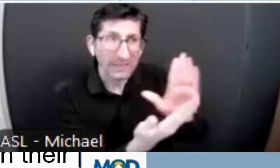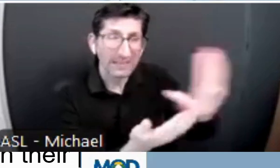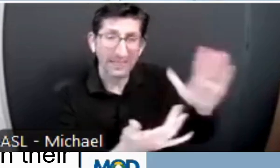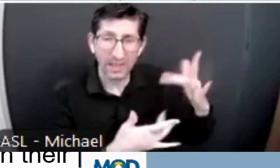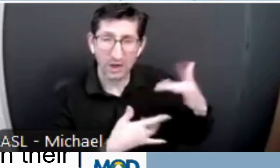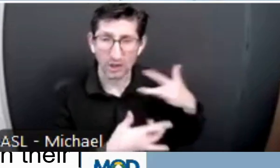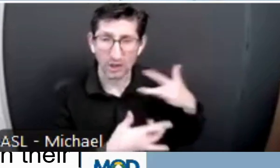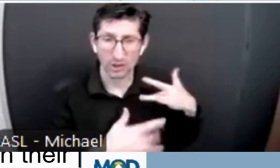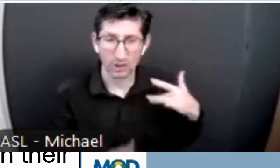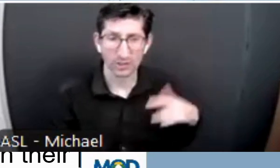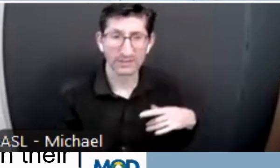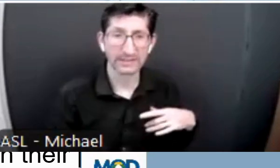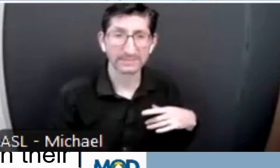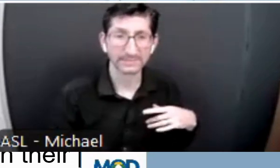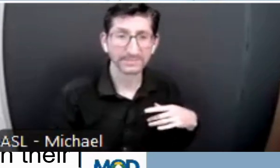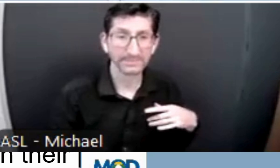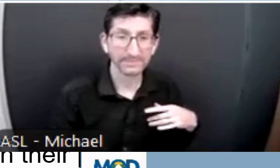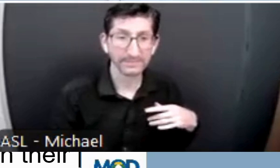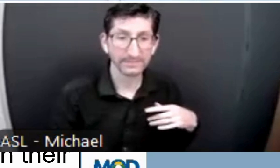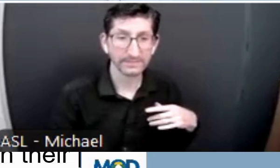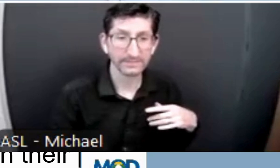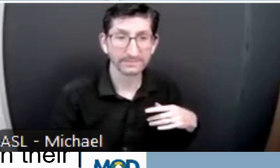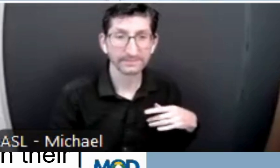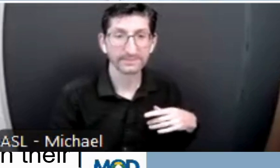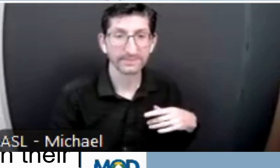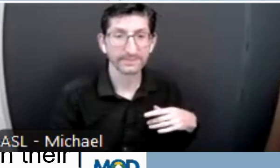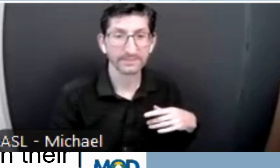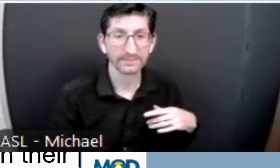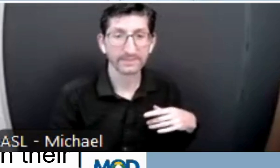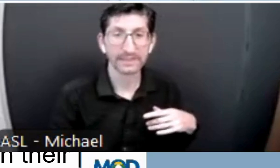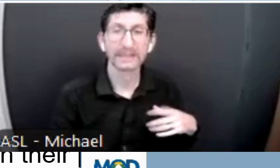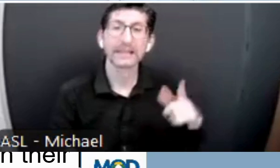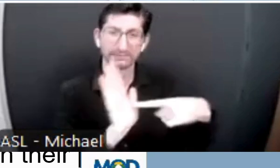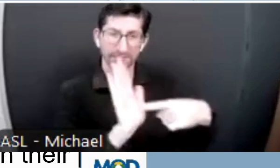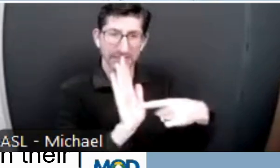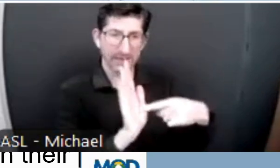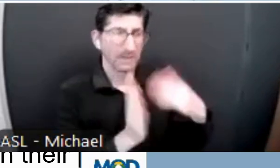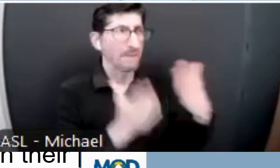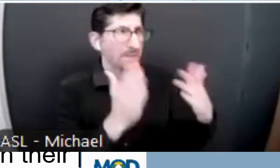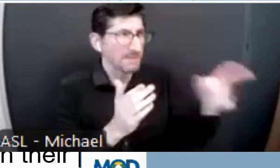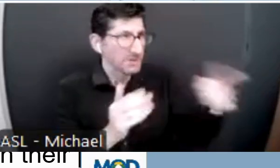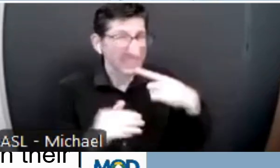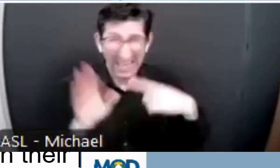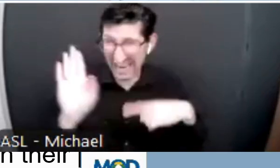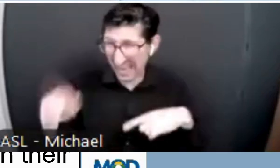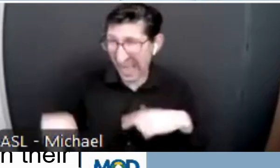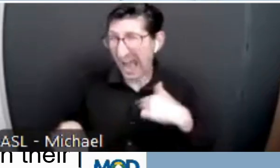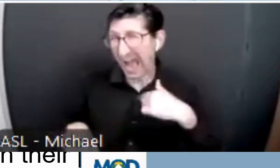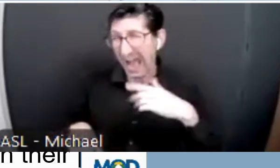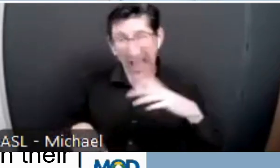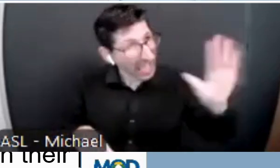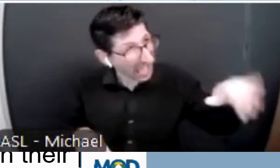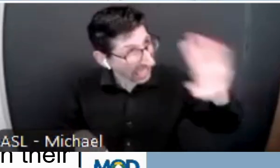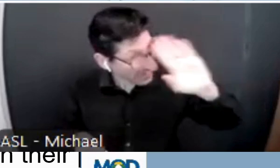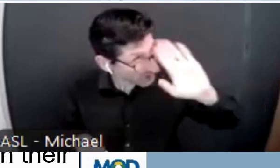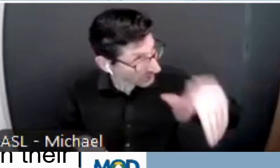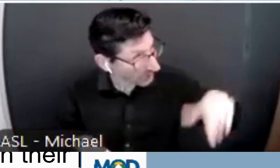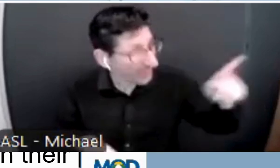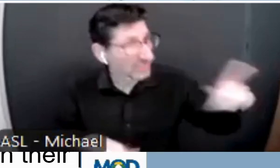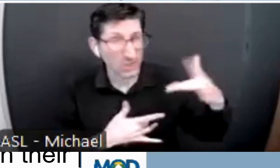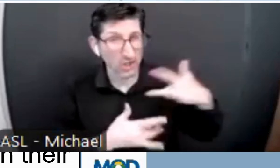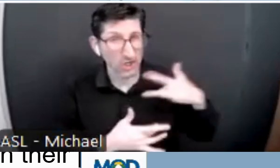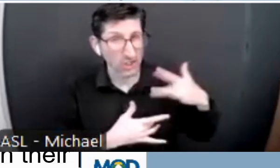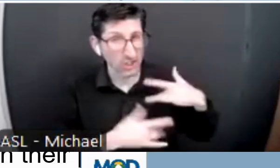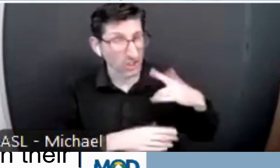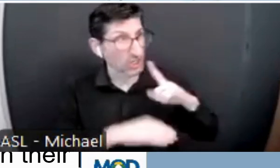be concerned what to say to other residents who notice my accommodation and ask about it, as you shouldn't be sharing the